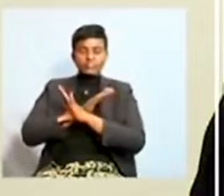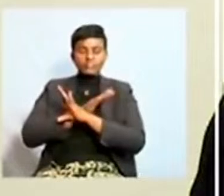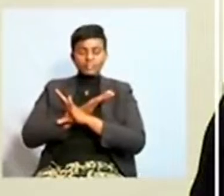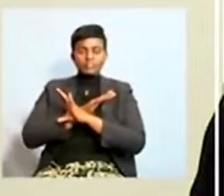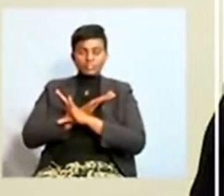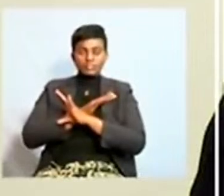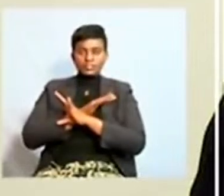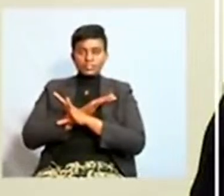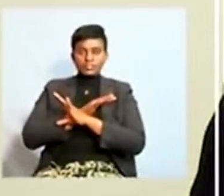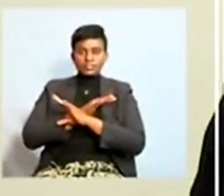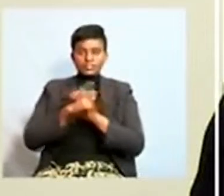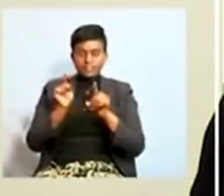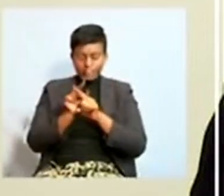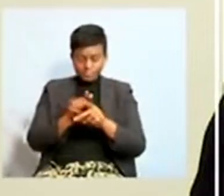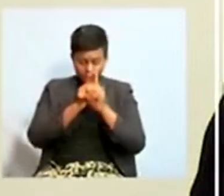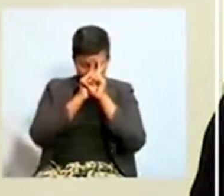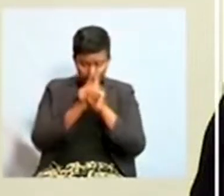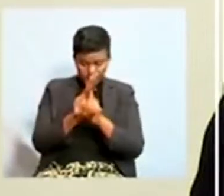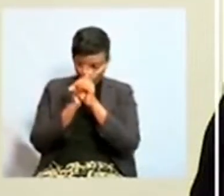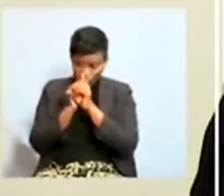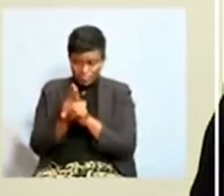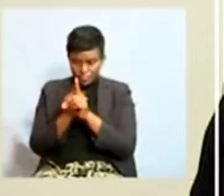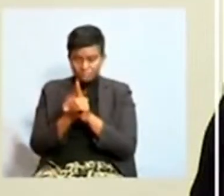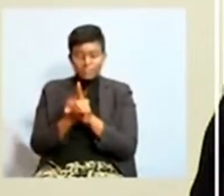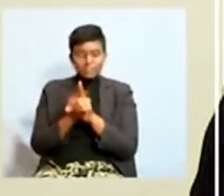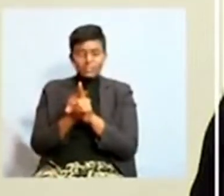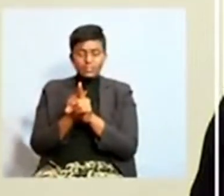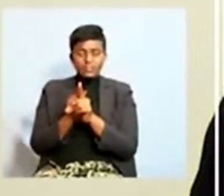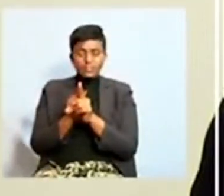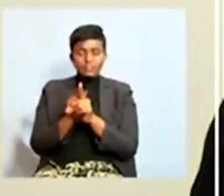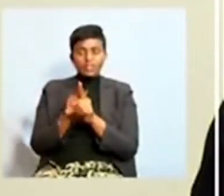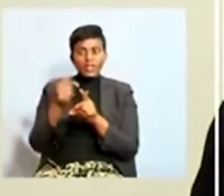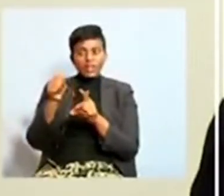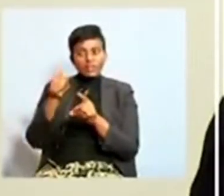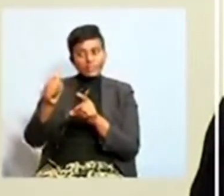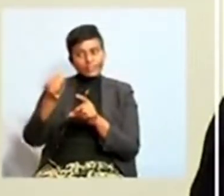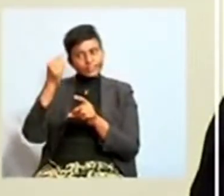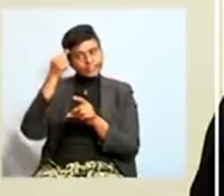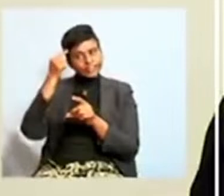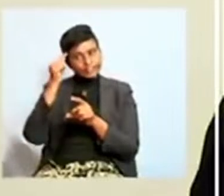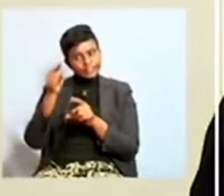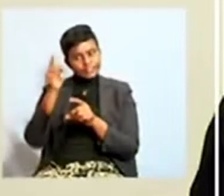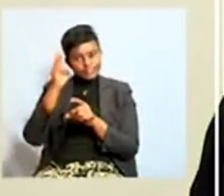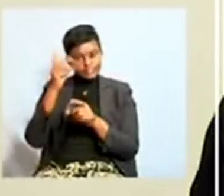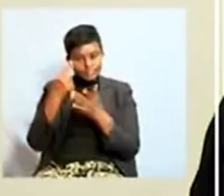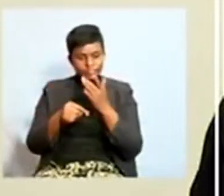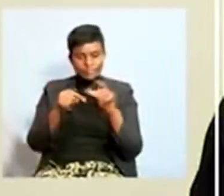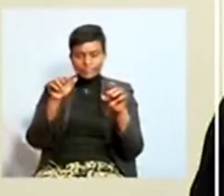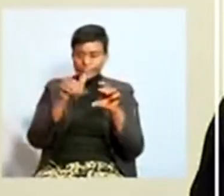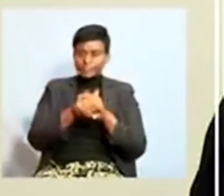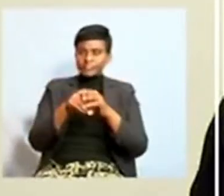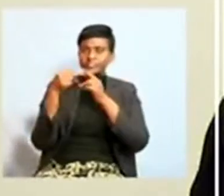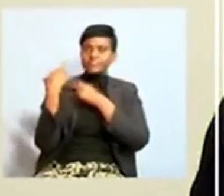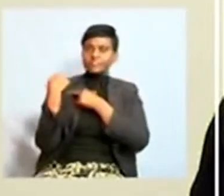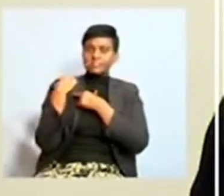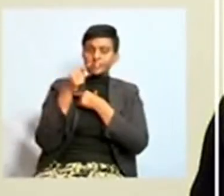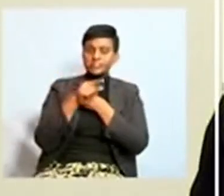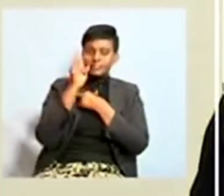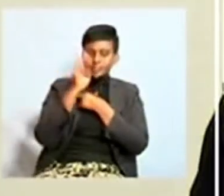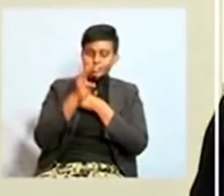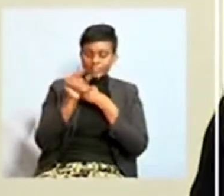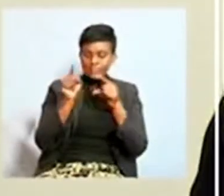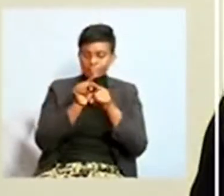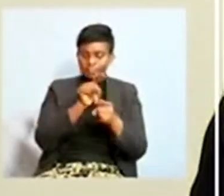Zambia decided that they, as government, would be in charge of